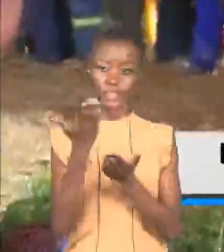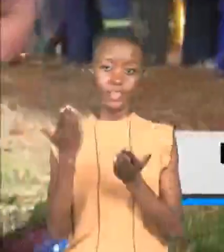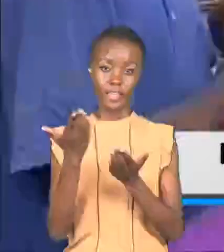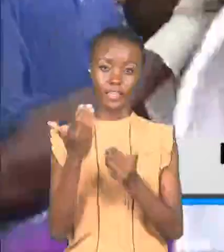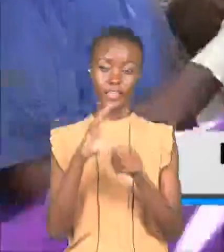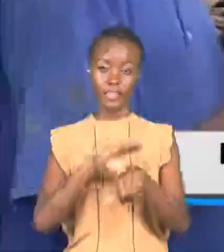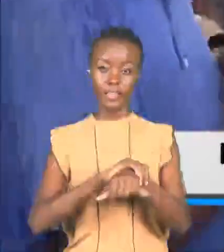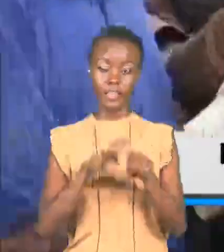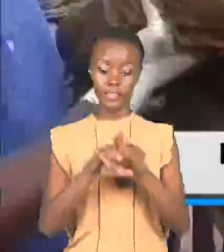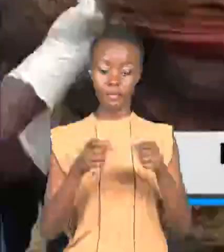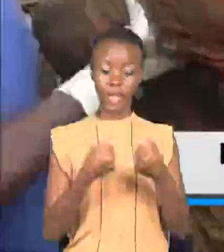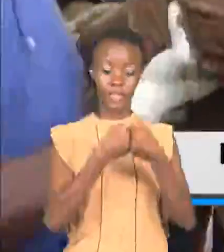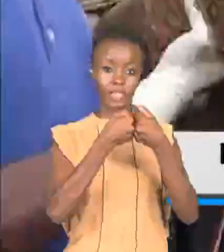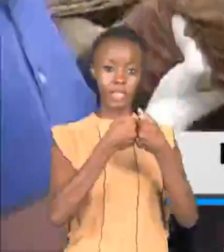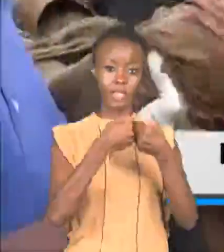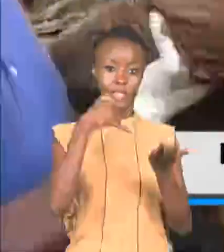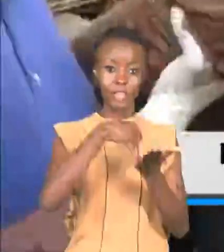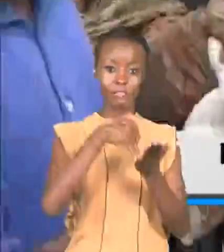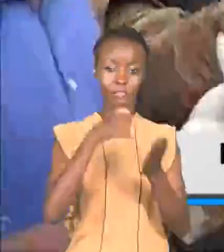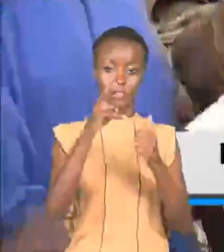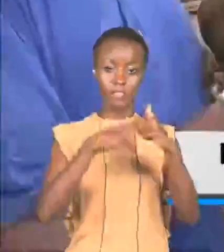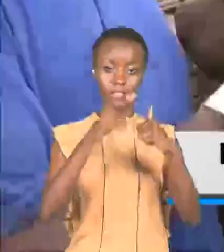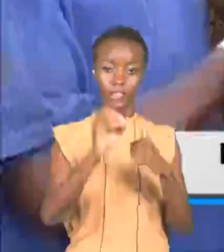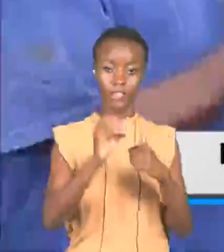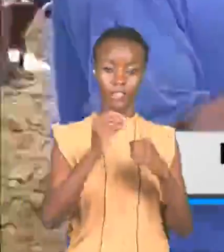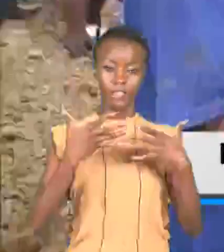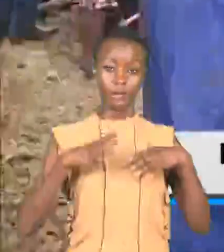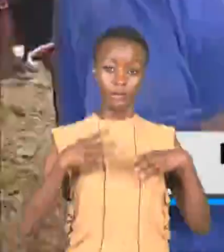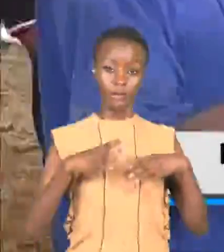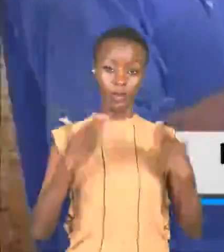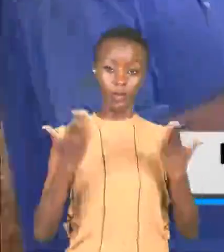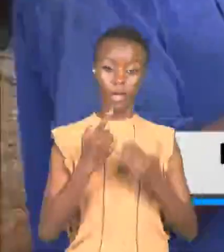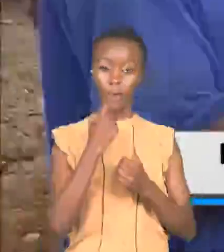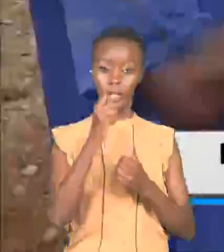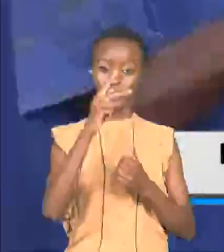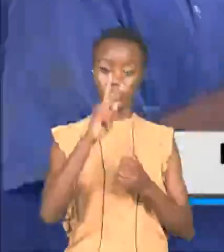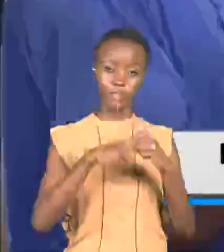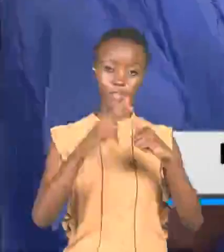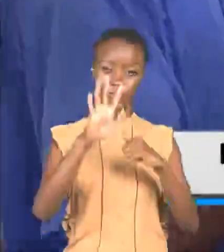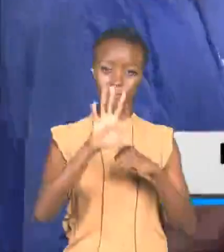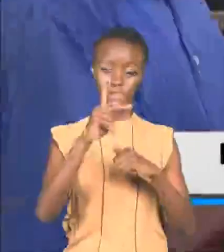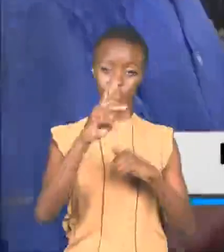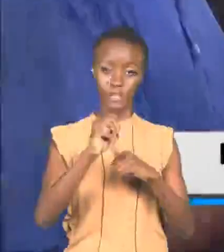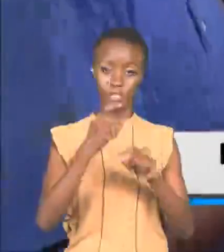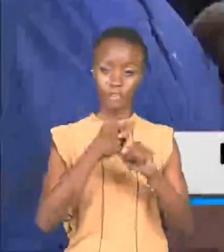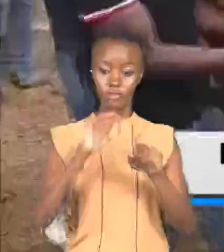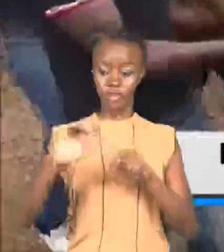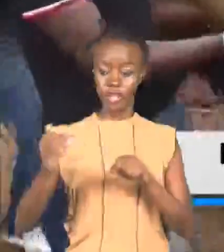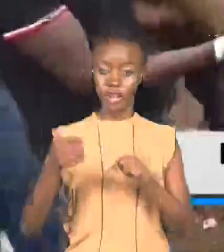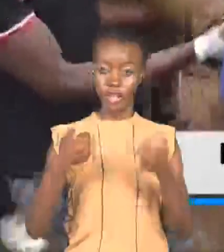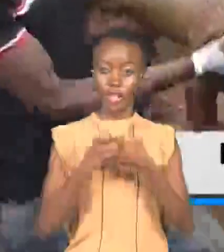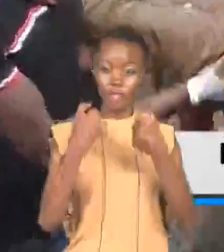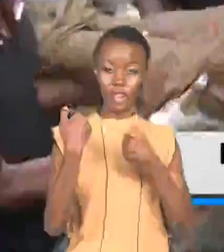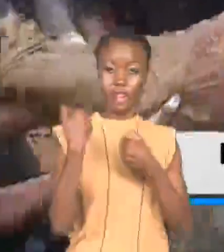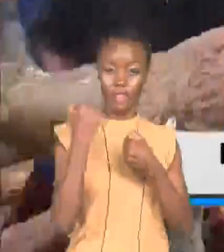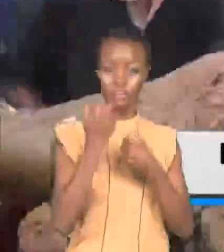getting. The accident involving 70 miners in Battlefield, 175 kilometers west of the capital, happened last Tuesday